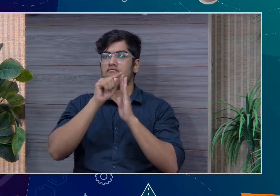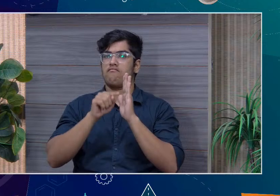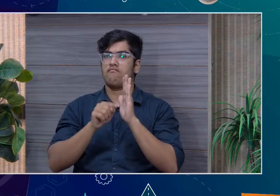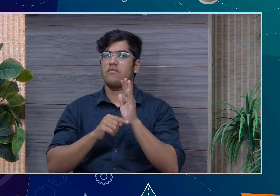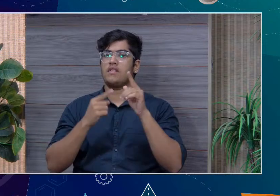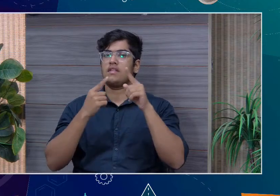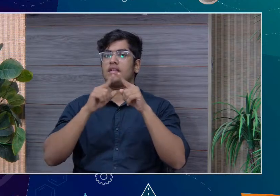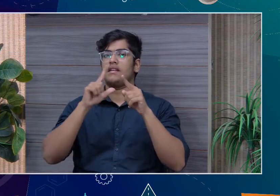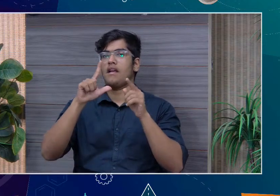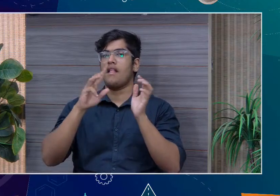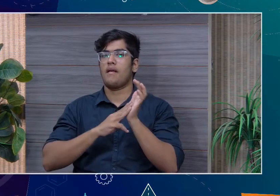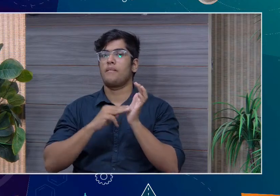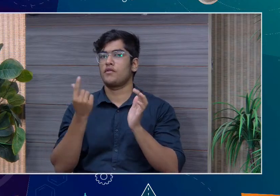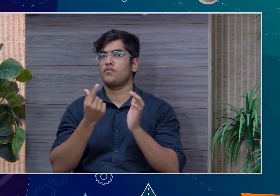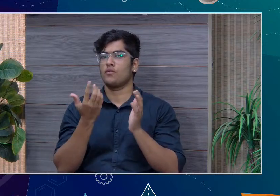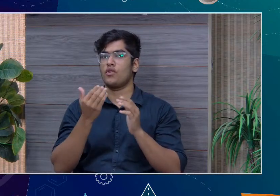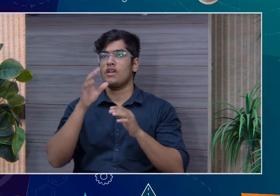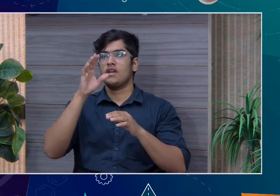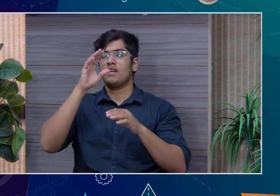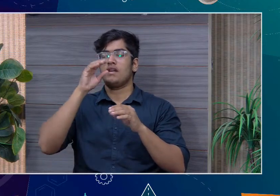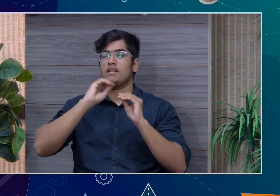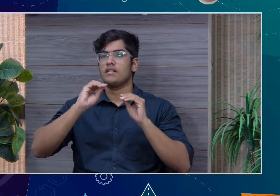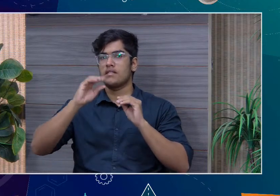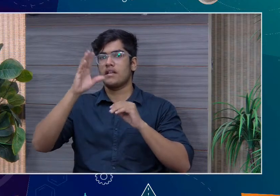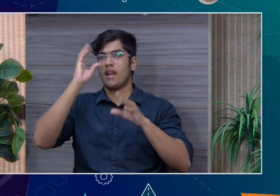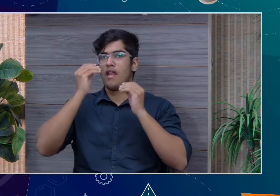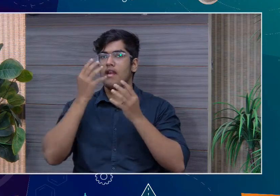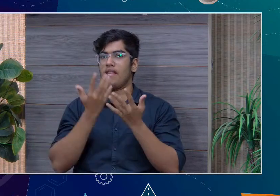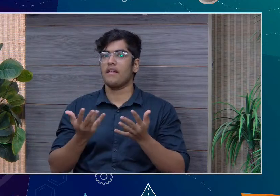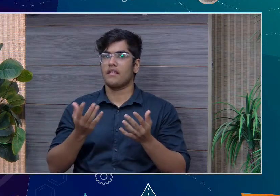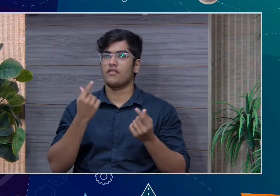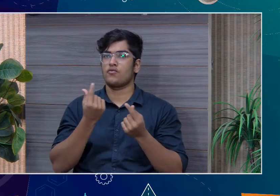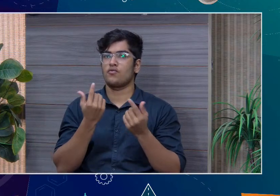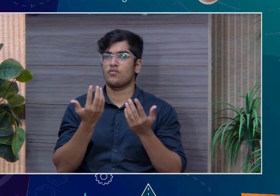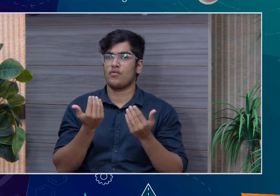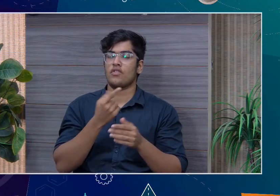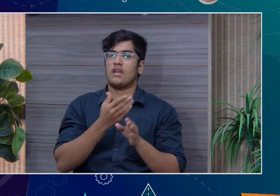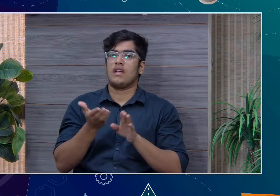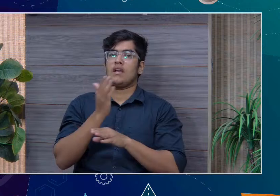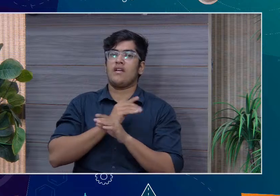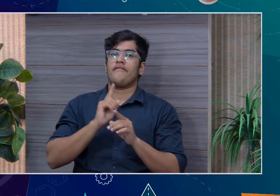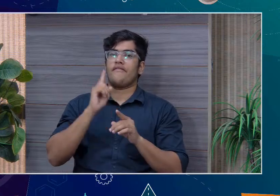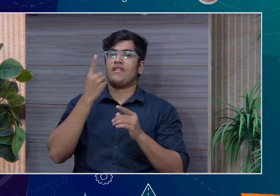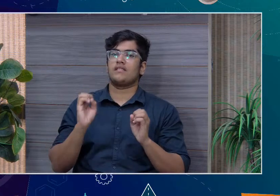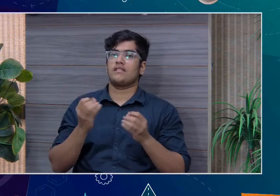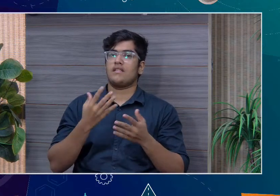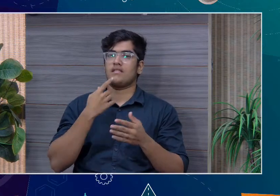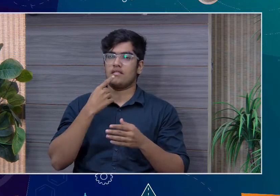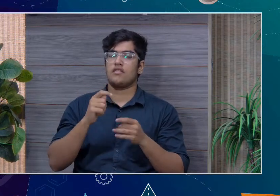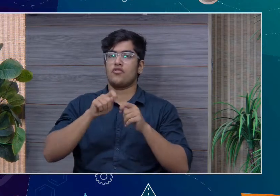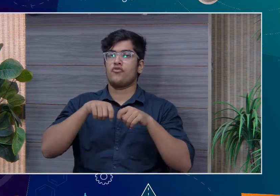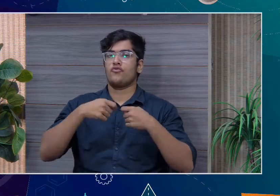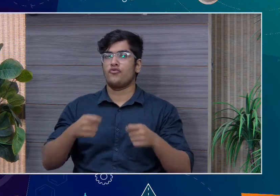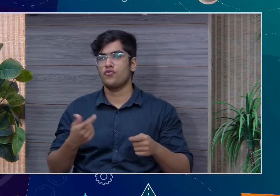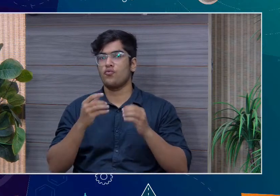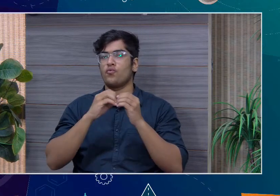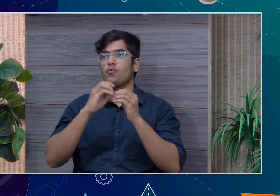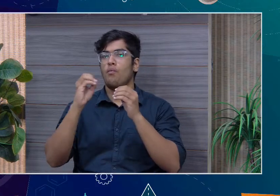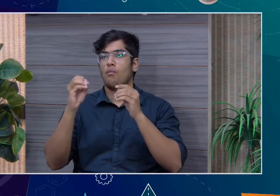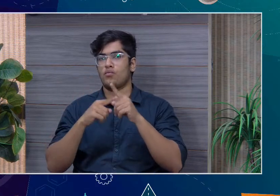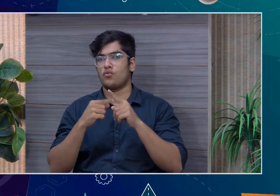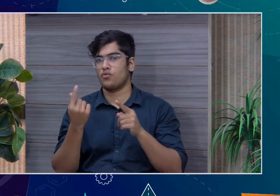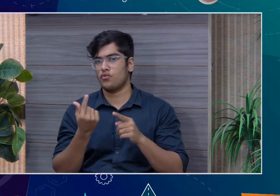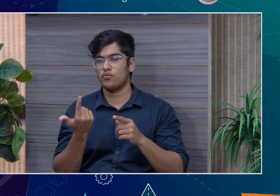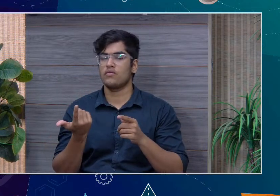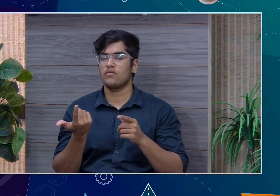material which you use. Initially, you said that you can use the boots or shoes and show them to the children. But